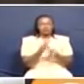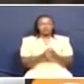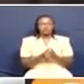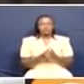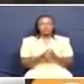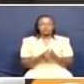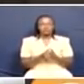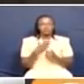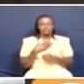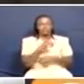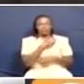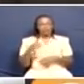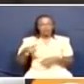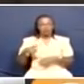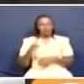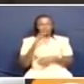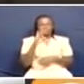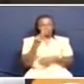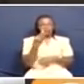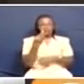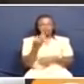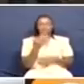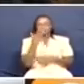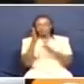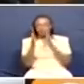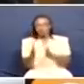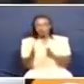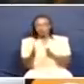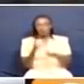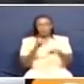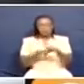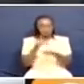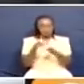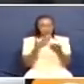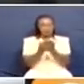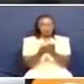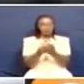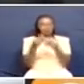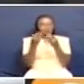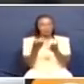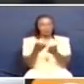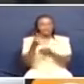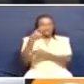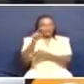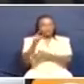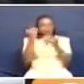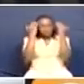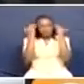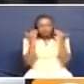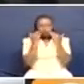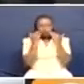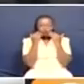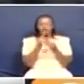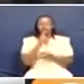My lord, on behalf of the third respondent, when that application was filed and certified by the court, an order was